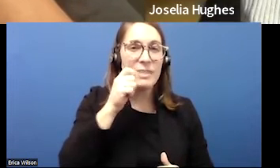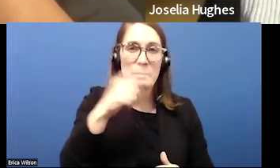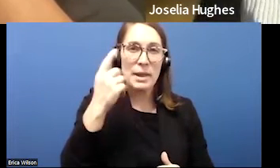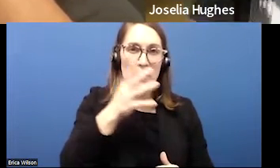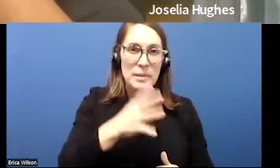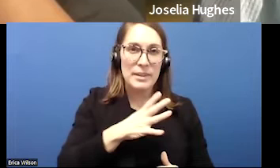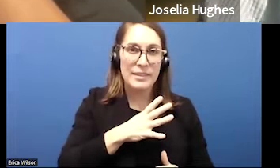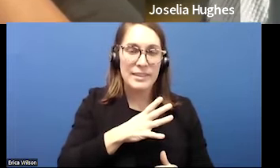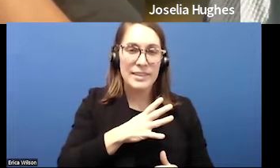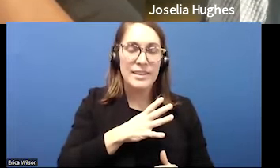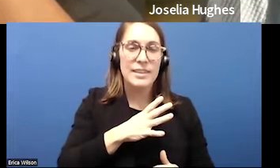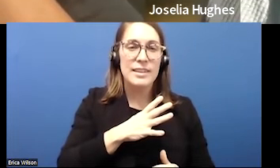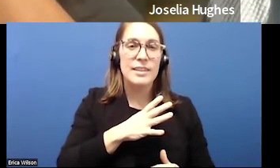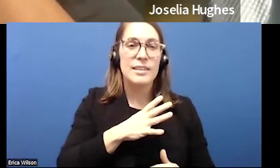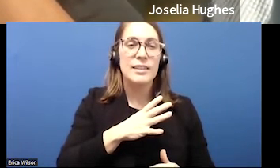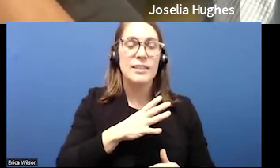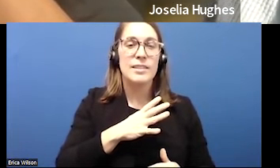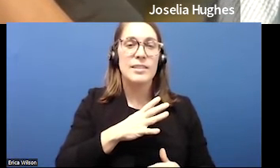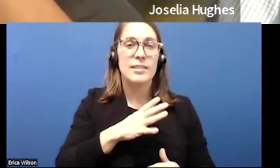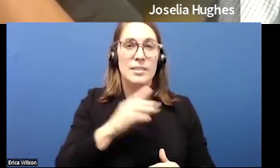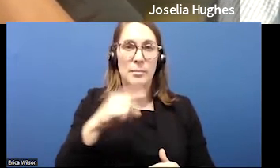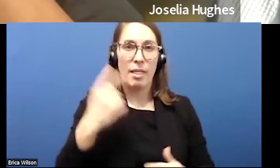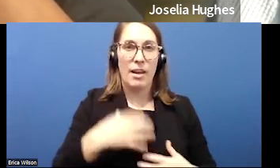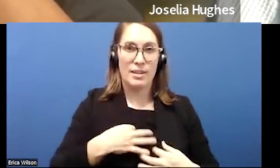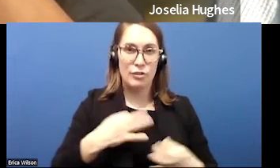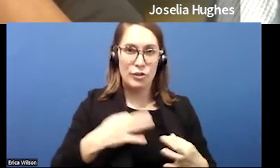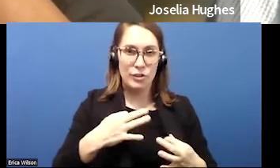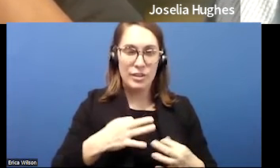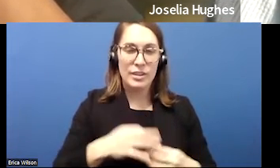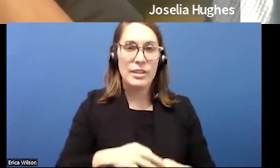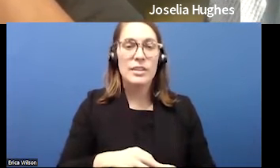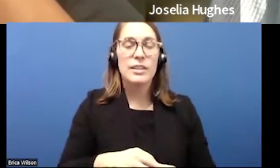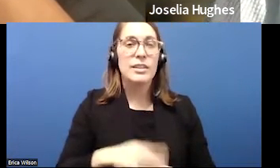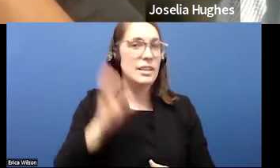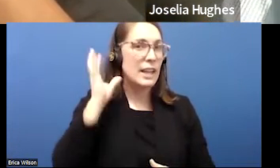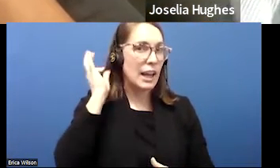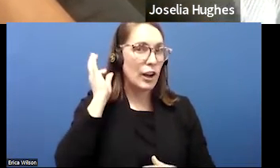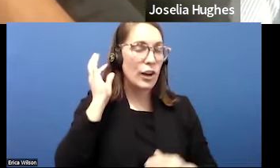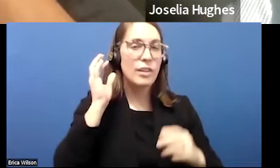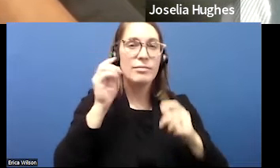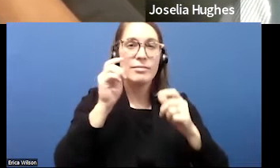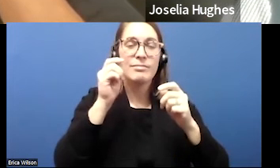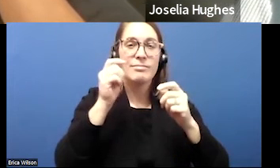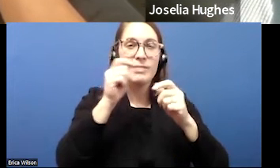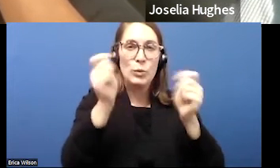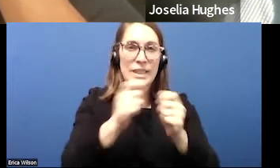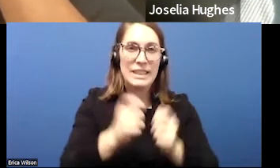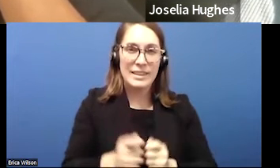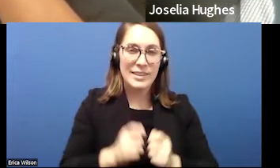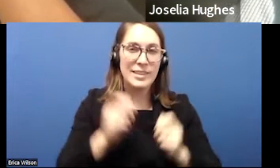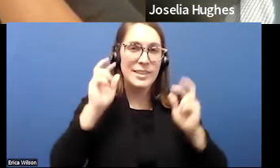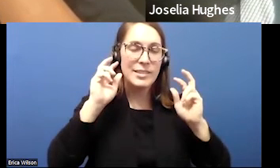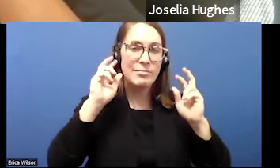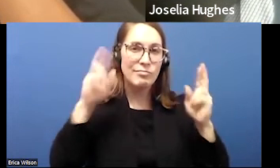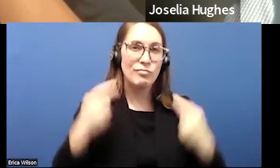toned Black woman wearing a black shirt. My hair is in